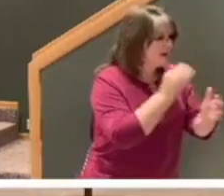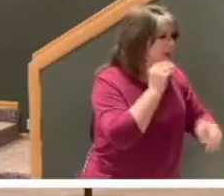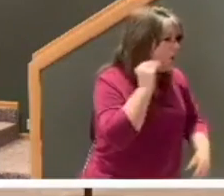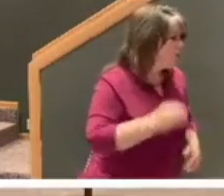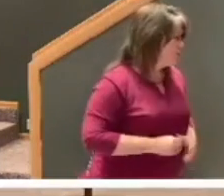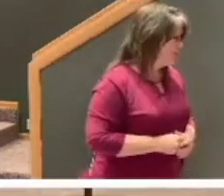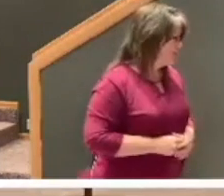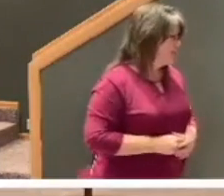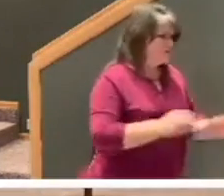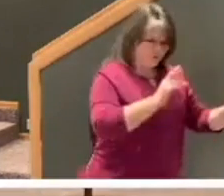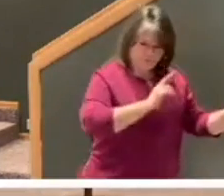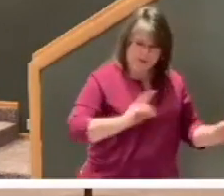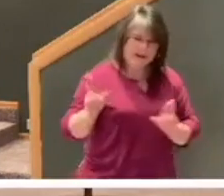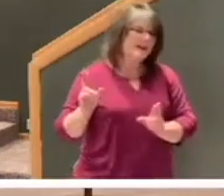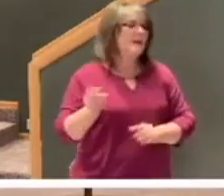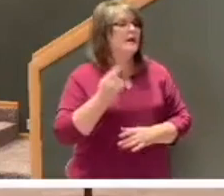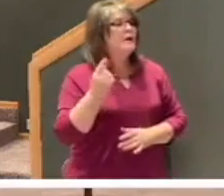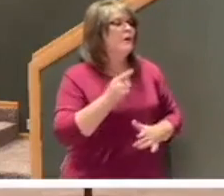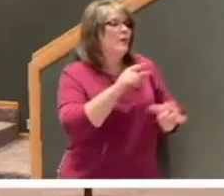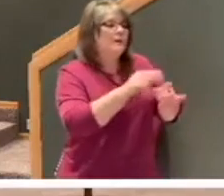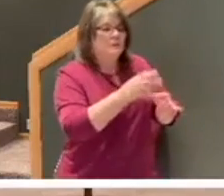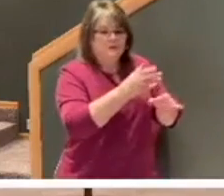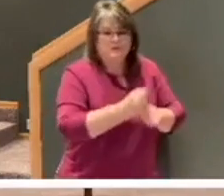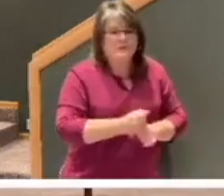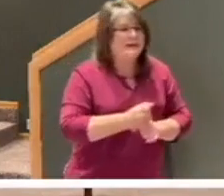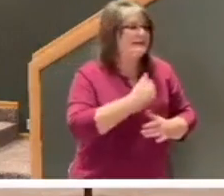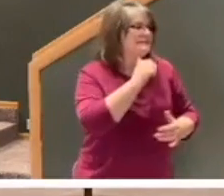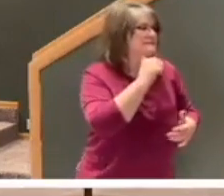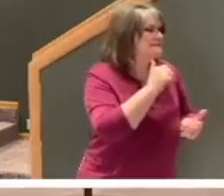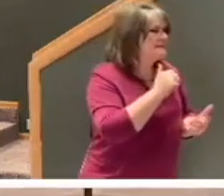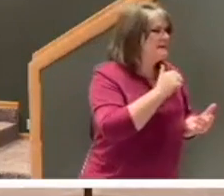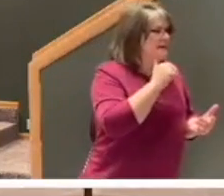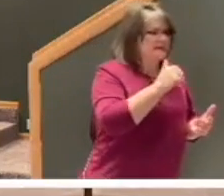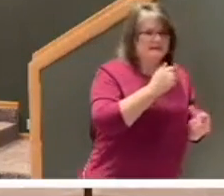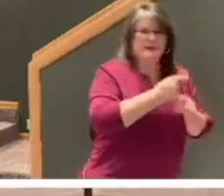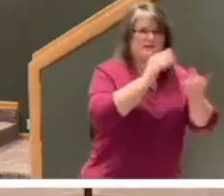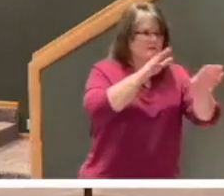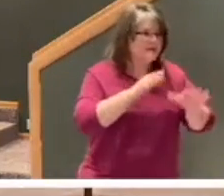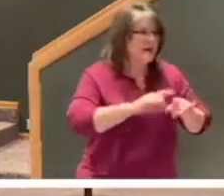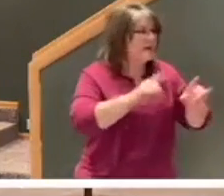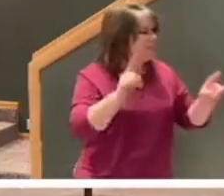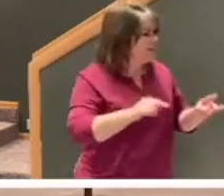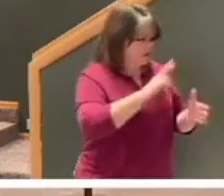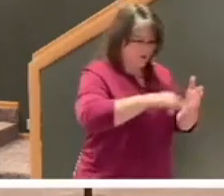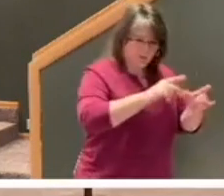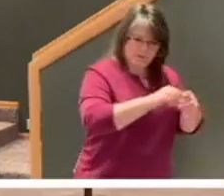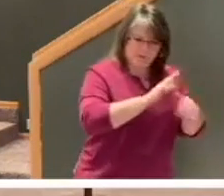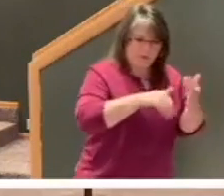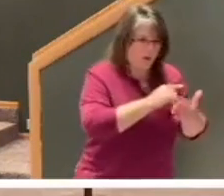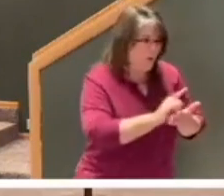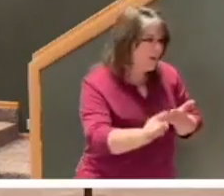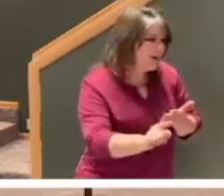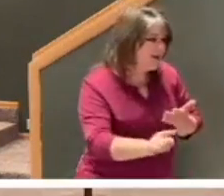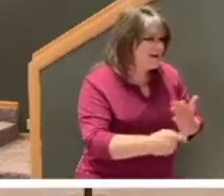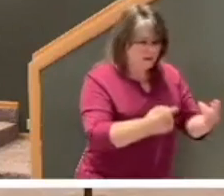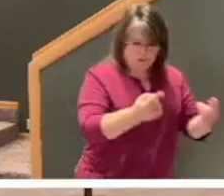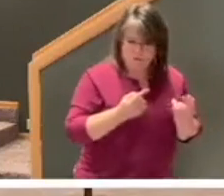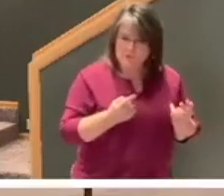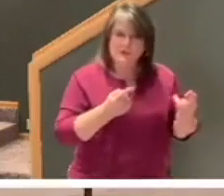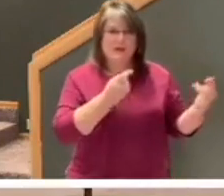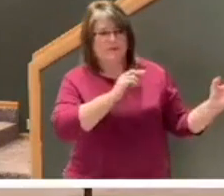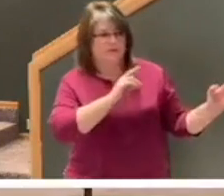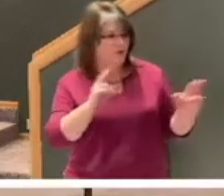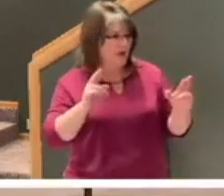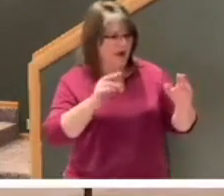home. You're ready. The only word you get is not on Sunday, but you've been reading the word all week long. You come and you're